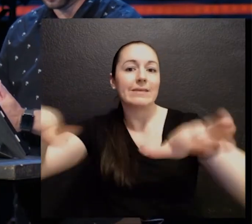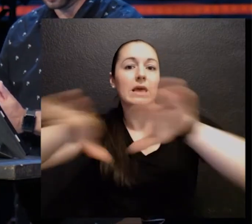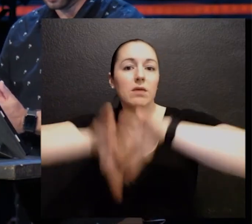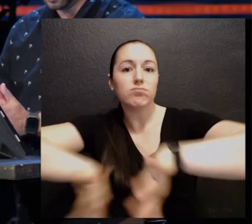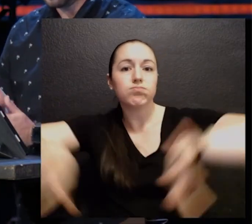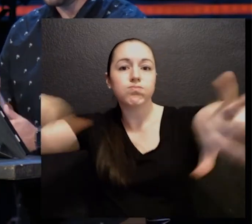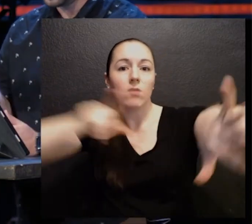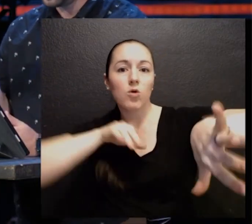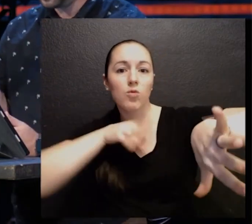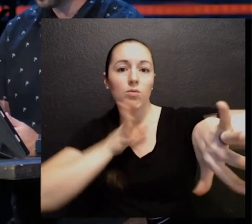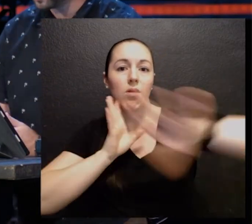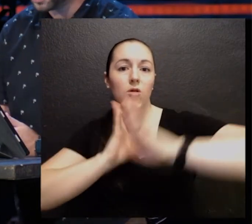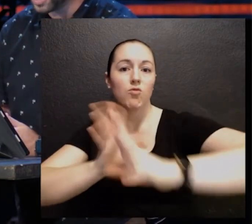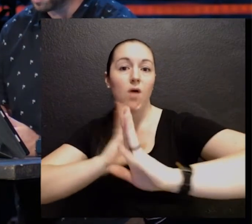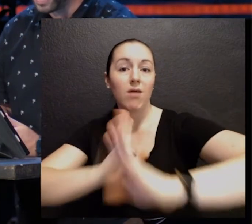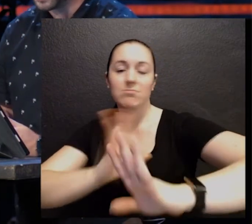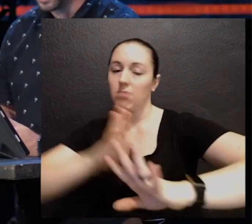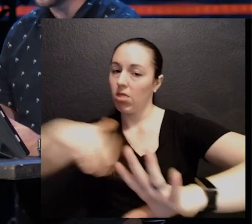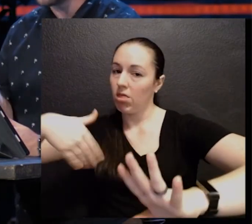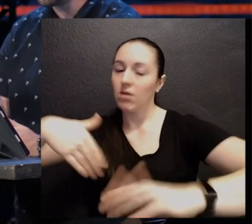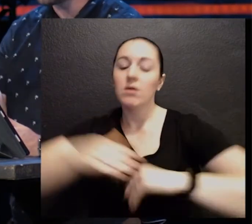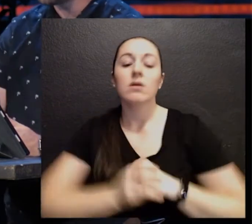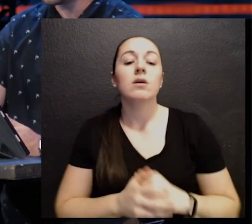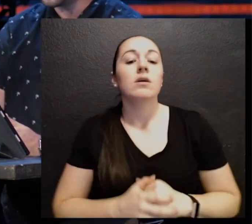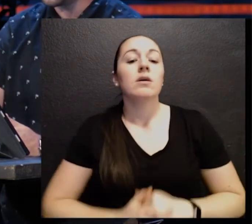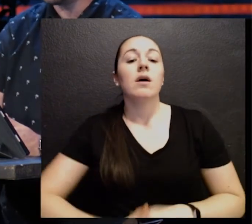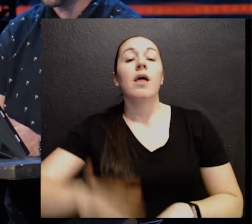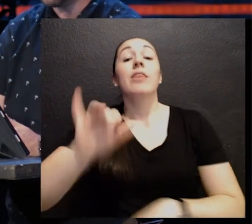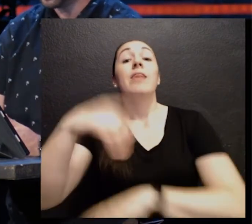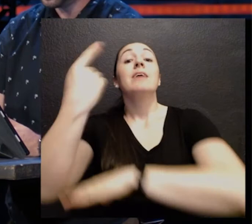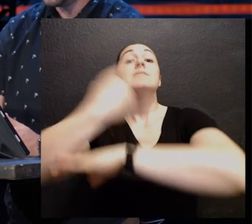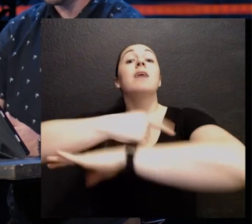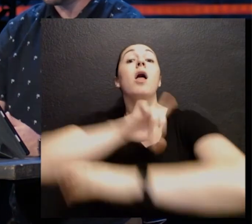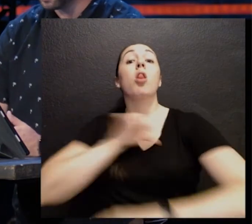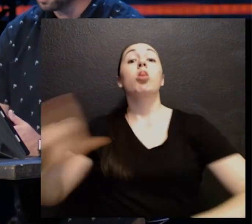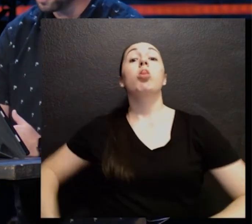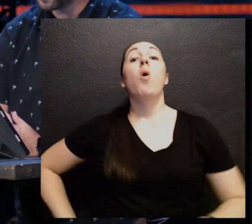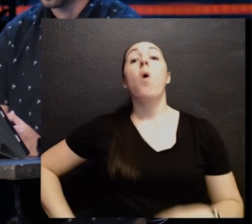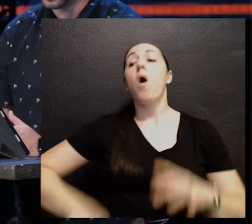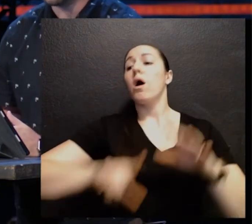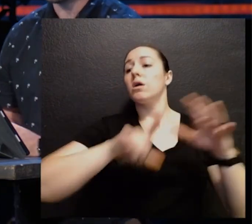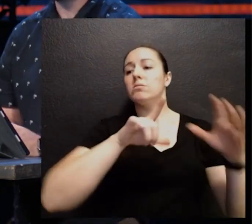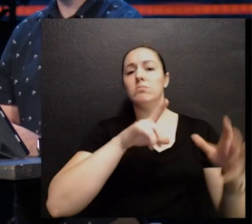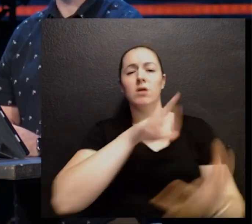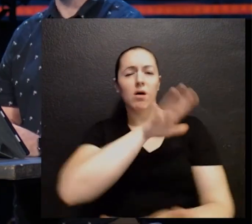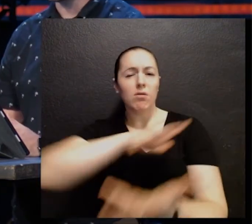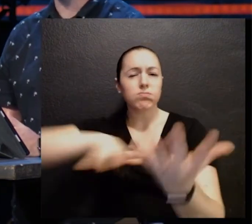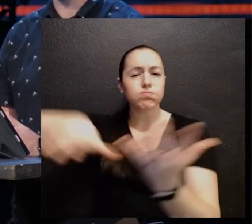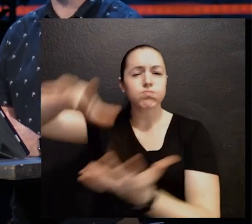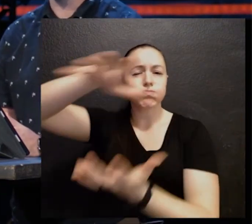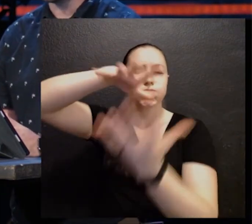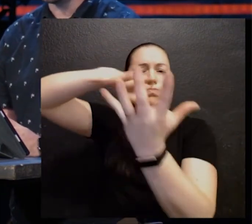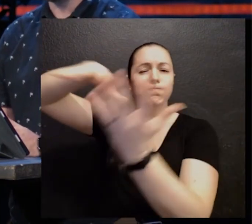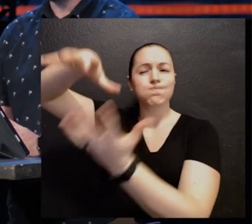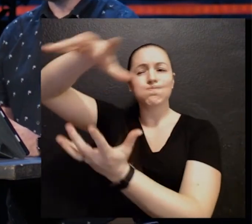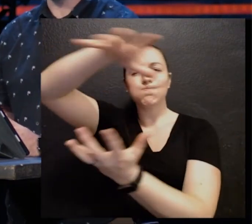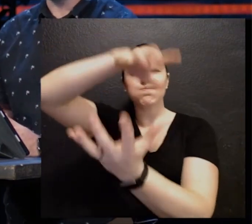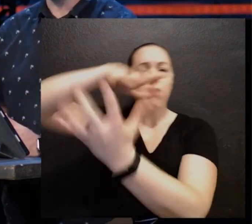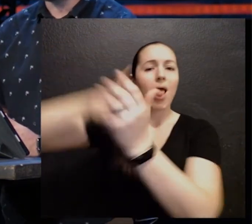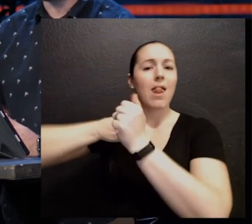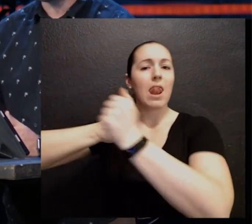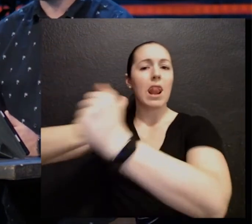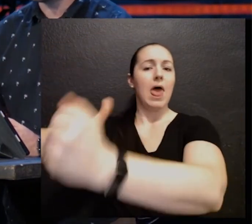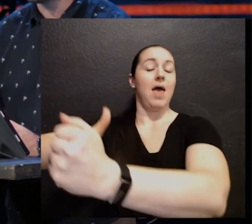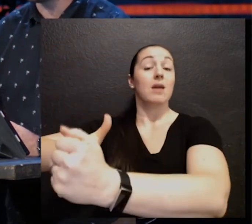journey. And here's what it says: "By day, the Lord went ahead of them in a pillar of cloud to guide them on their way, and